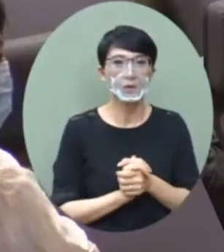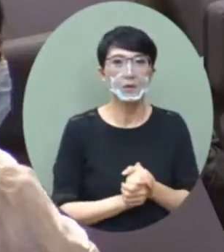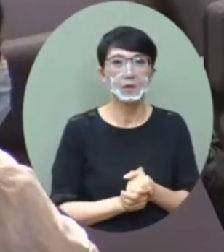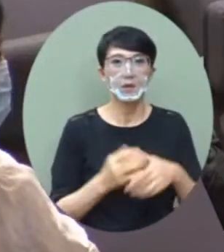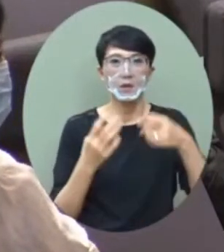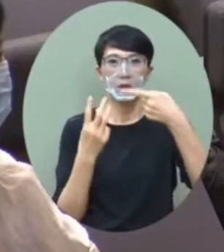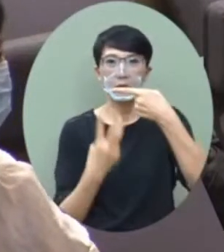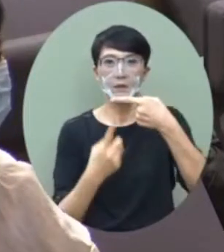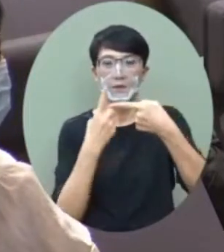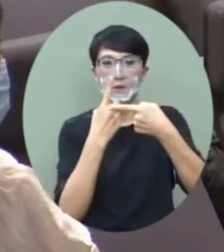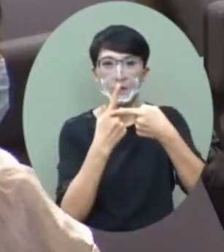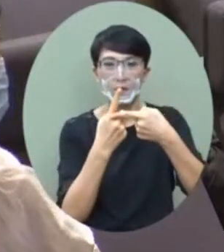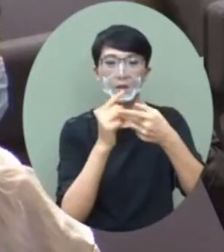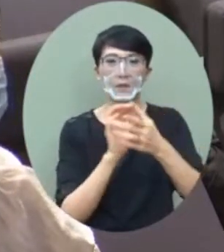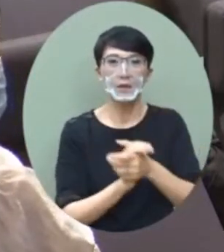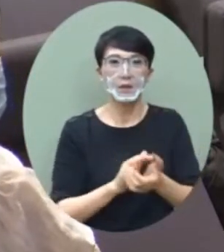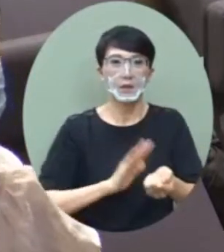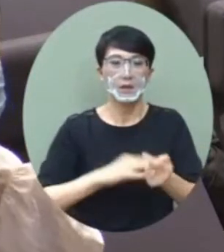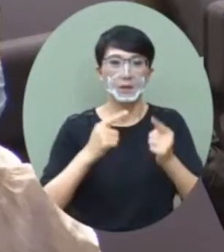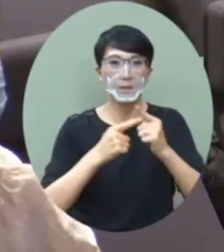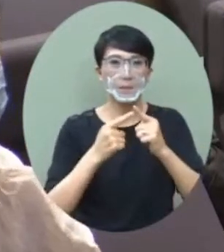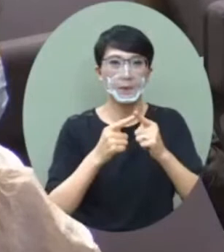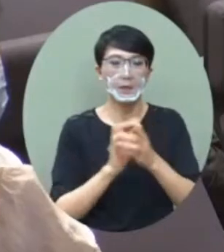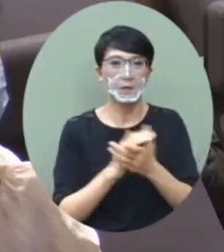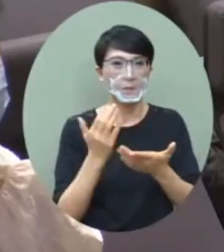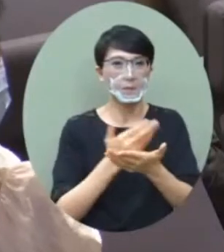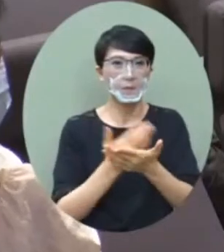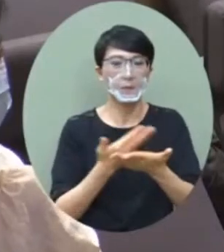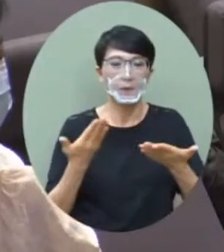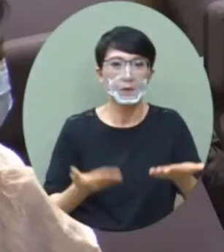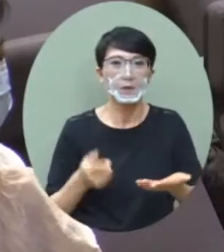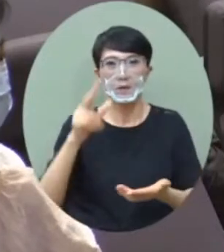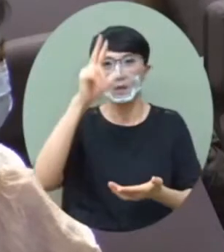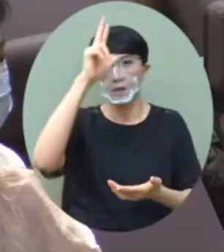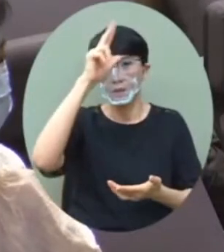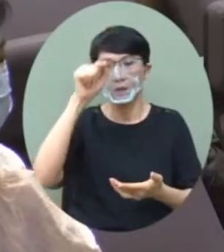the chairman of the Association of Private Hospitals